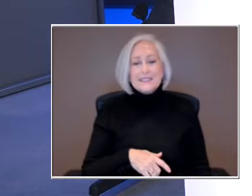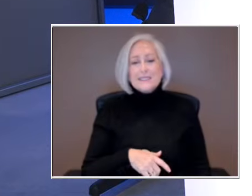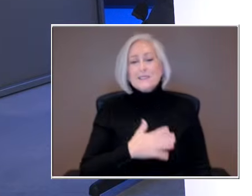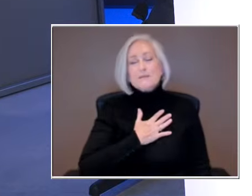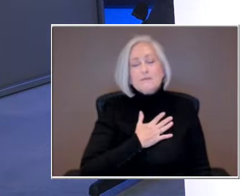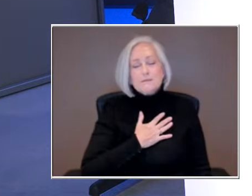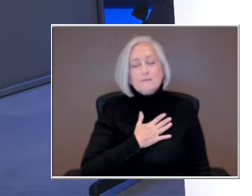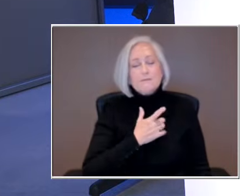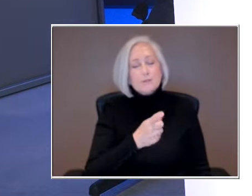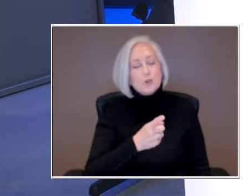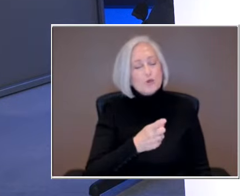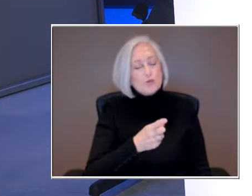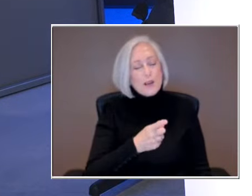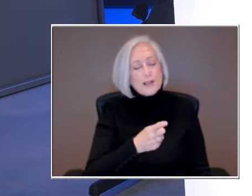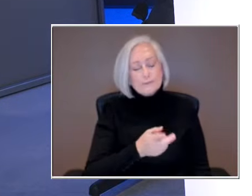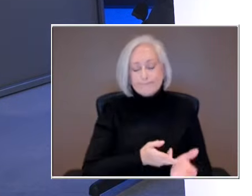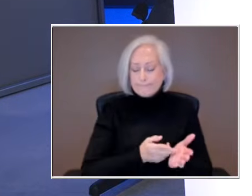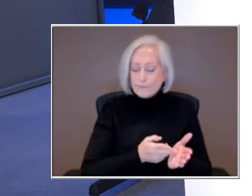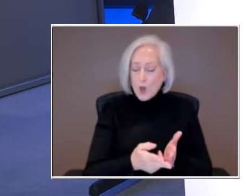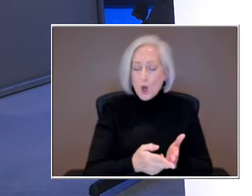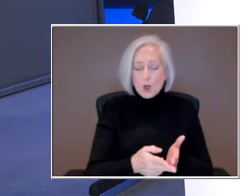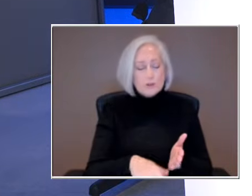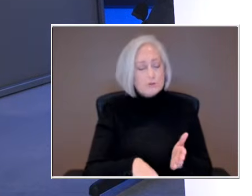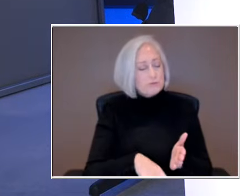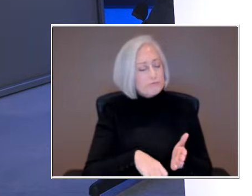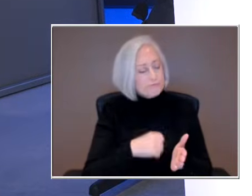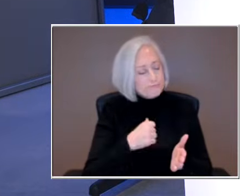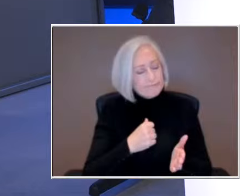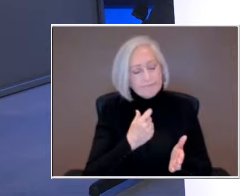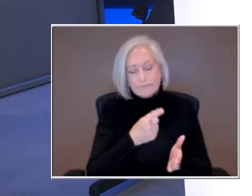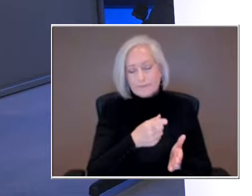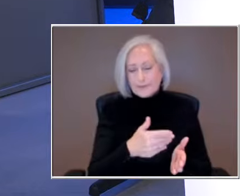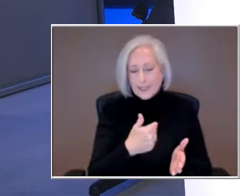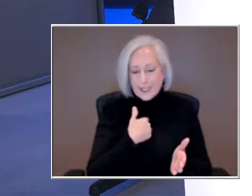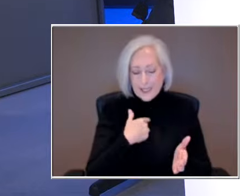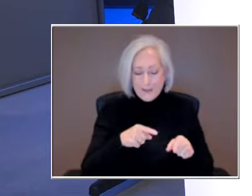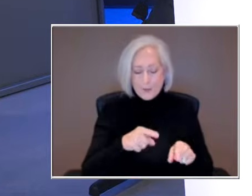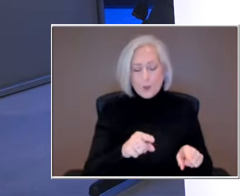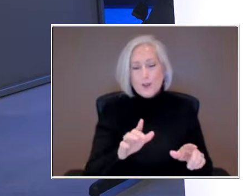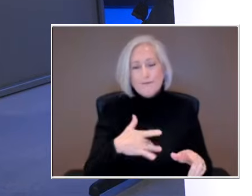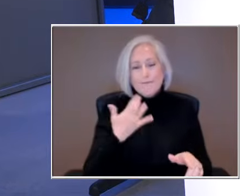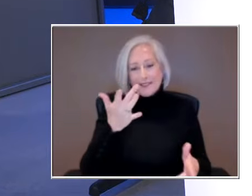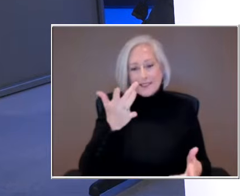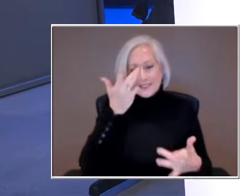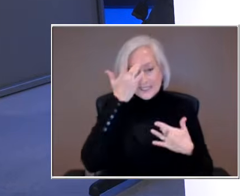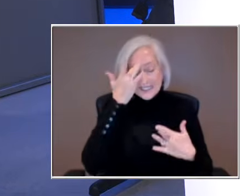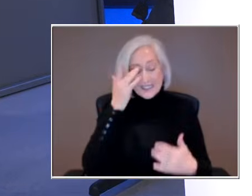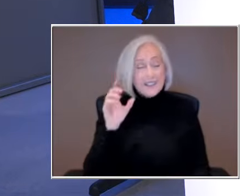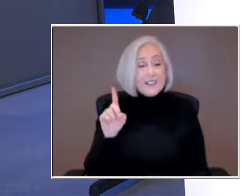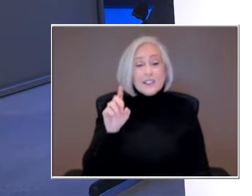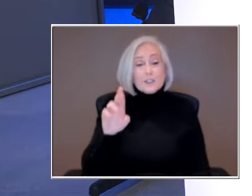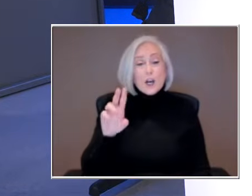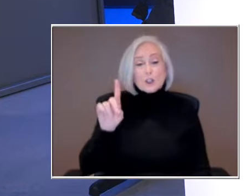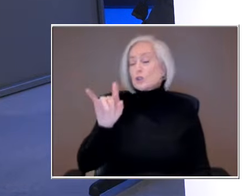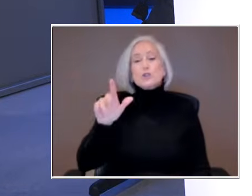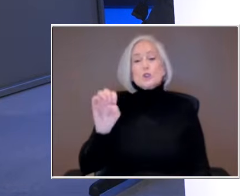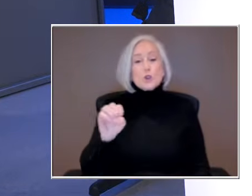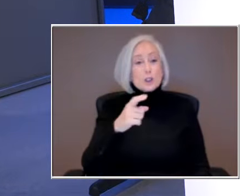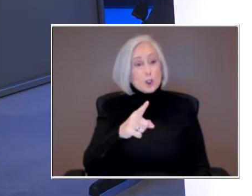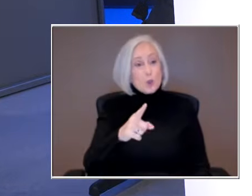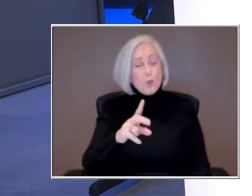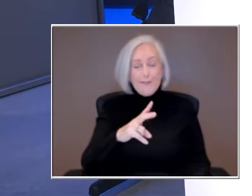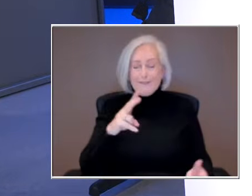dignity, Such strength. Well, Dr. Doolittle was saying, Jim, he never thought of, you were very sick, but you